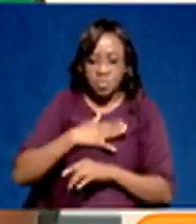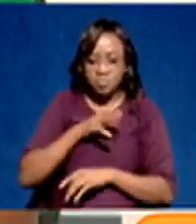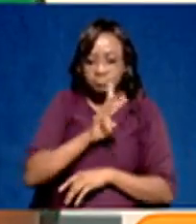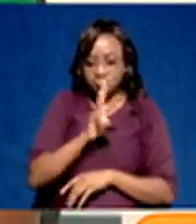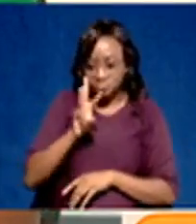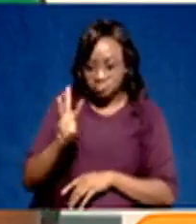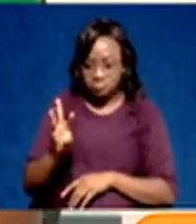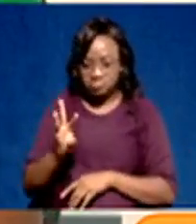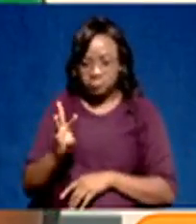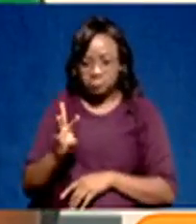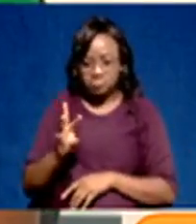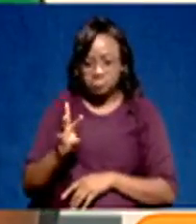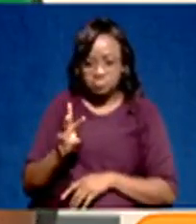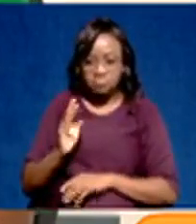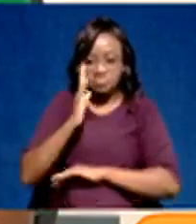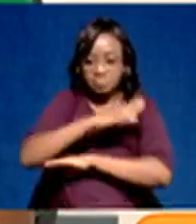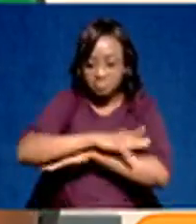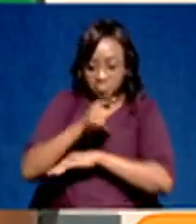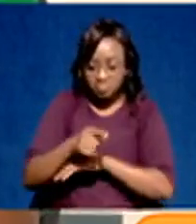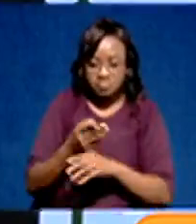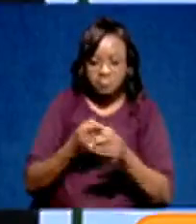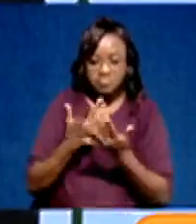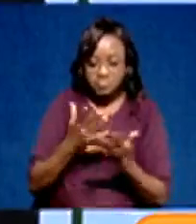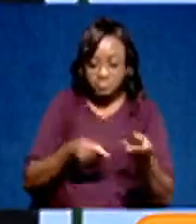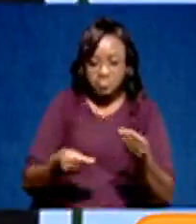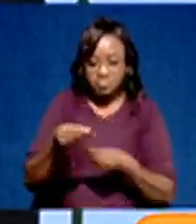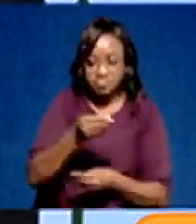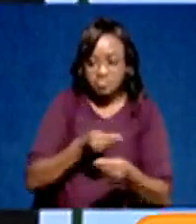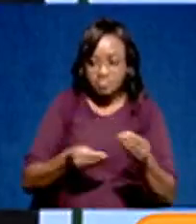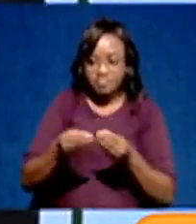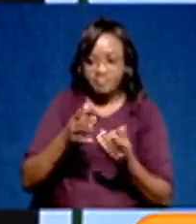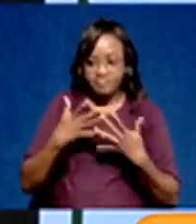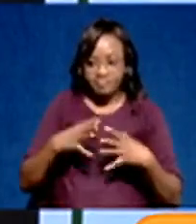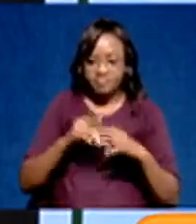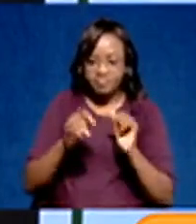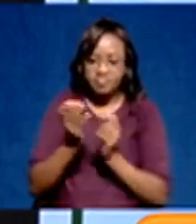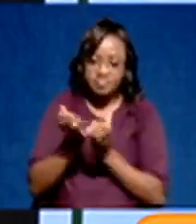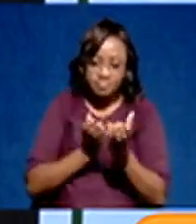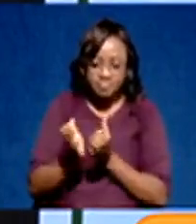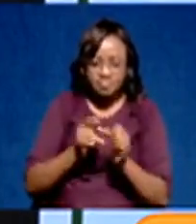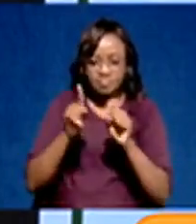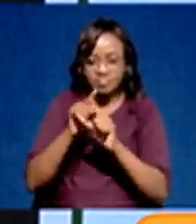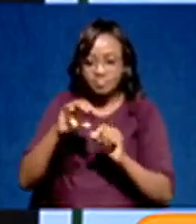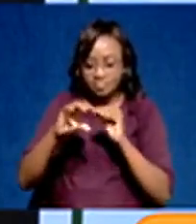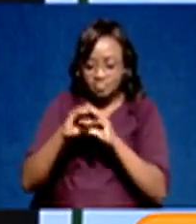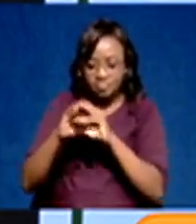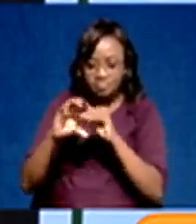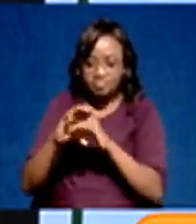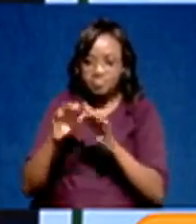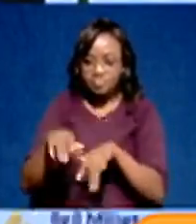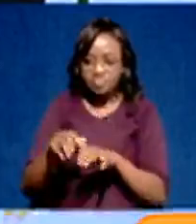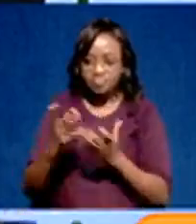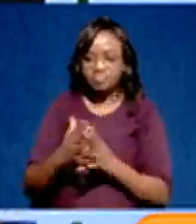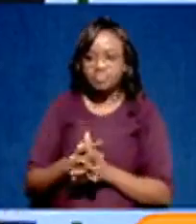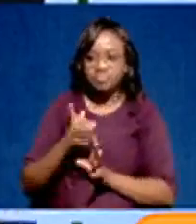that is basically a commodity exchange platform where people can trade and invest in agricultural commodities. We work